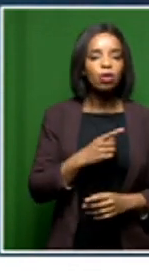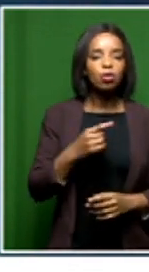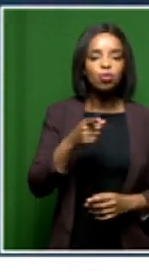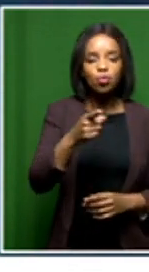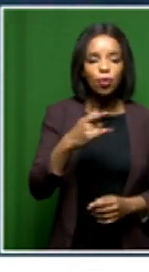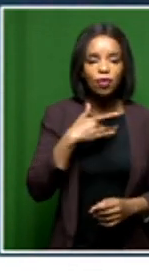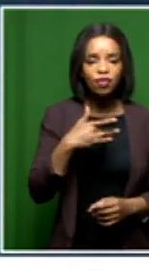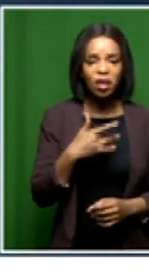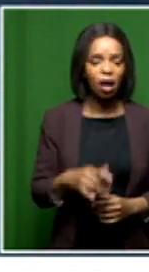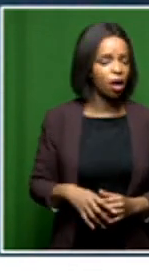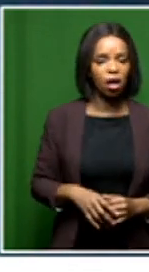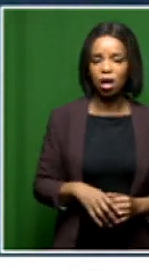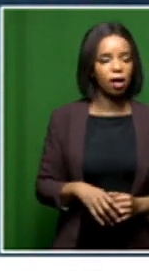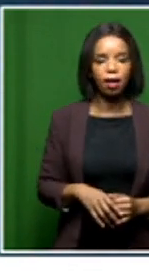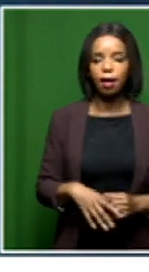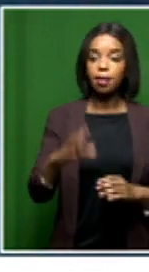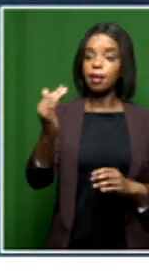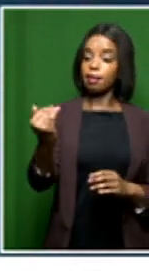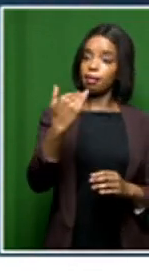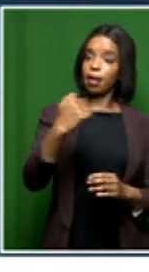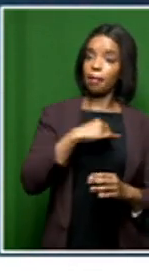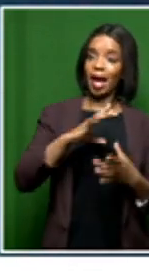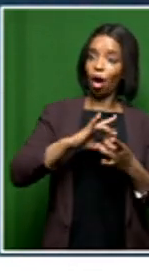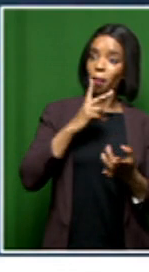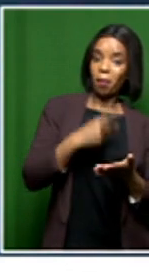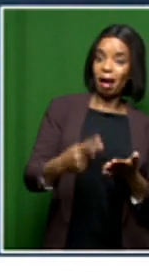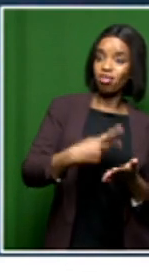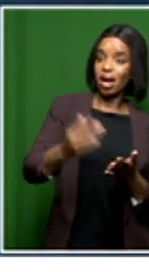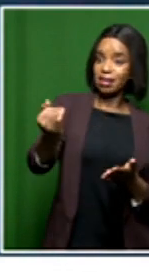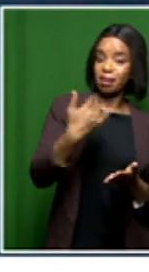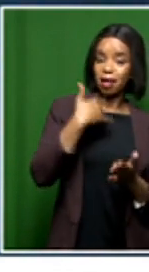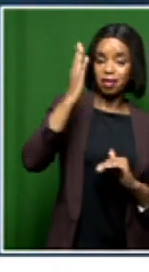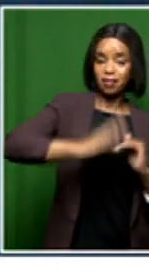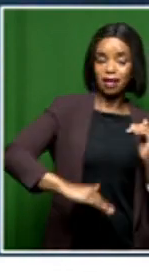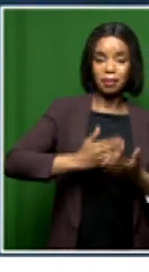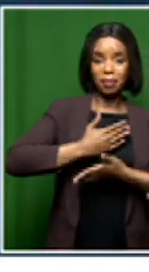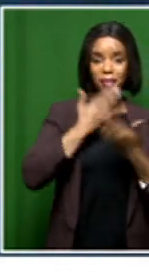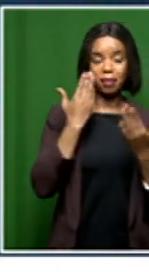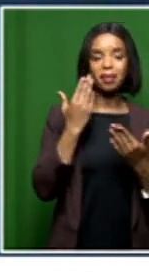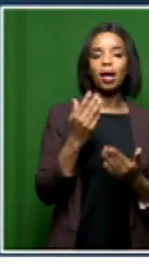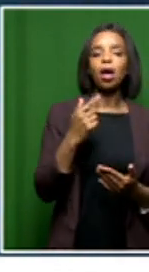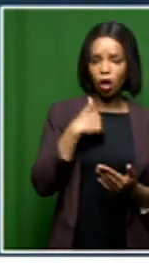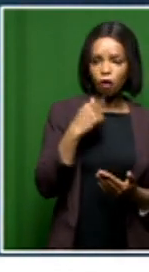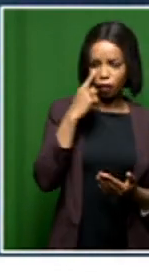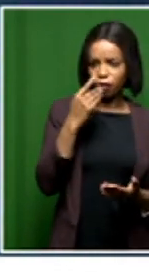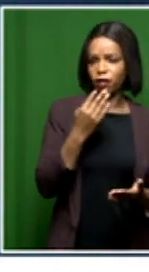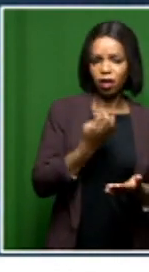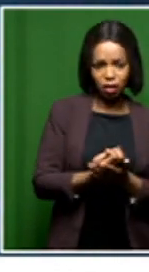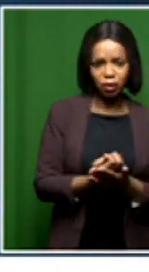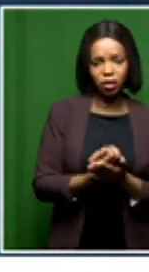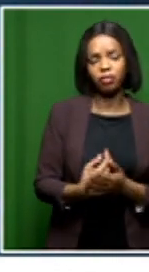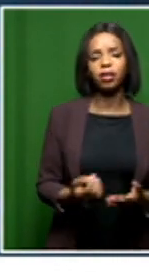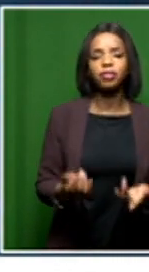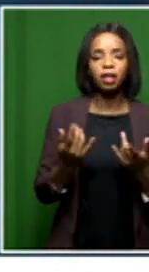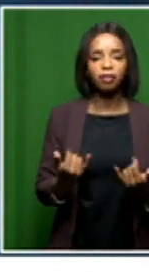point the chain was broken, and you do have the evidence to substantiate that indeed you never